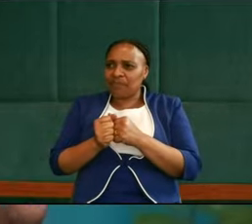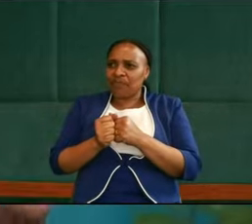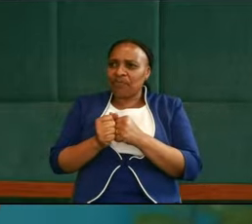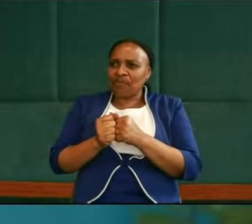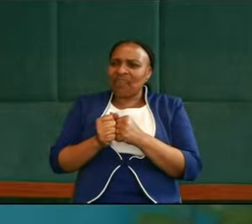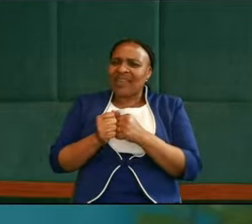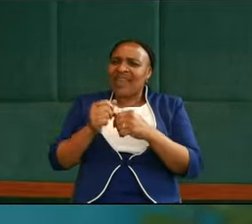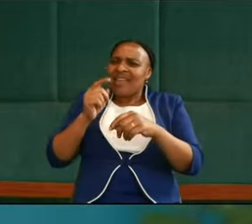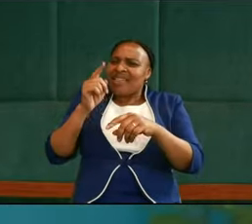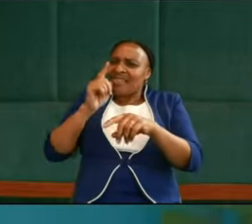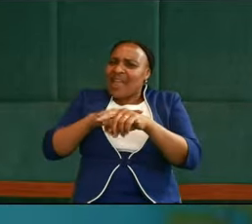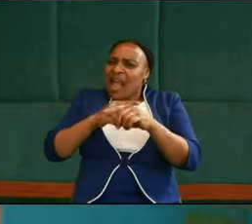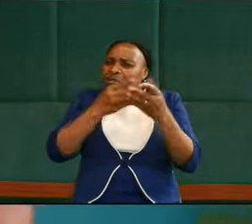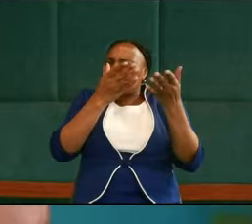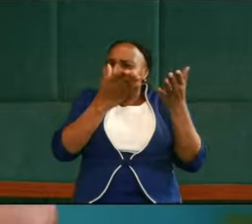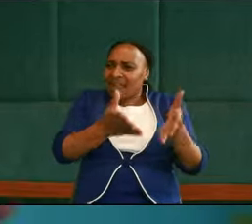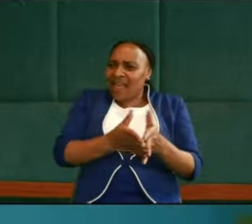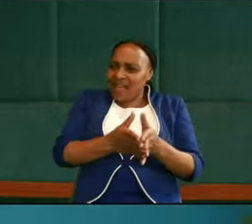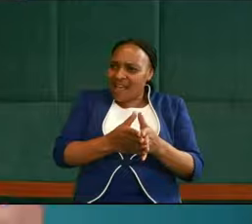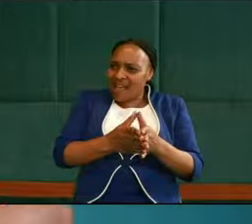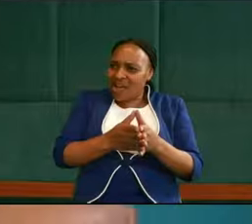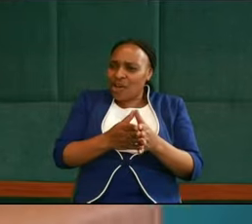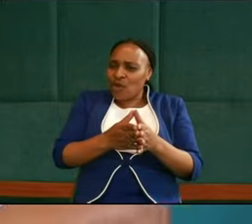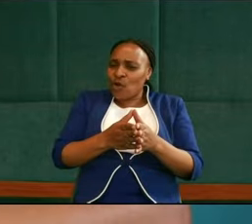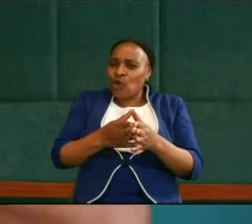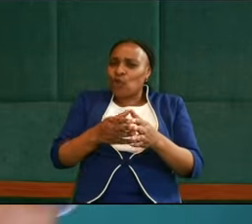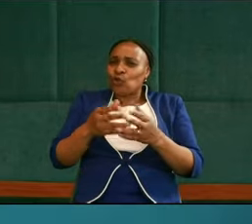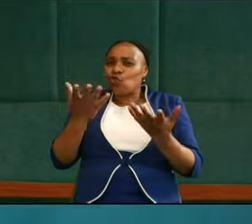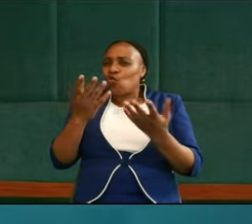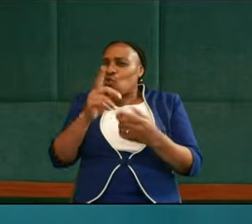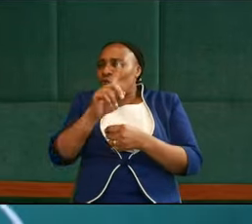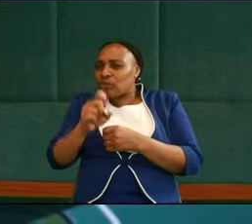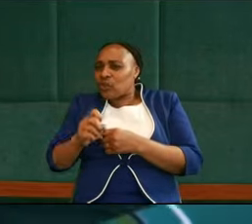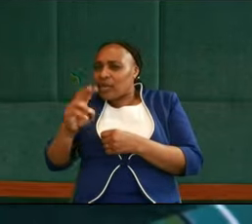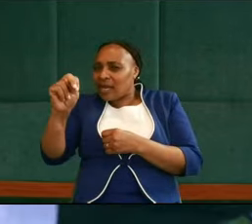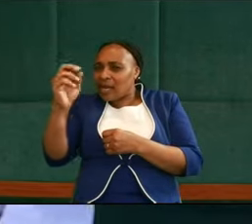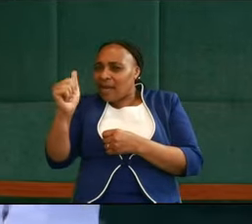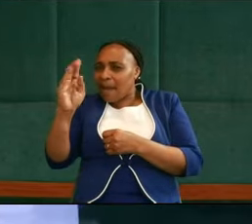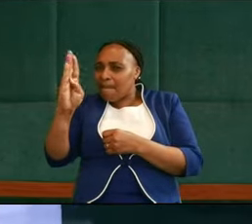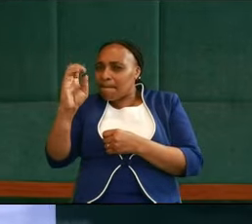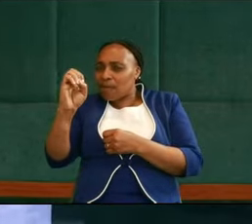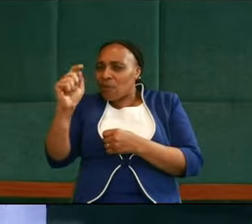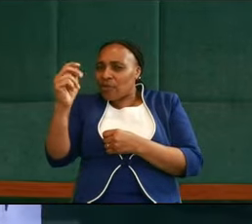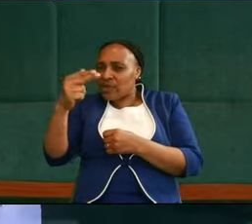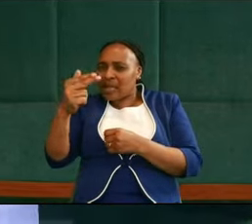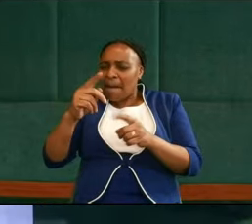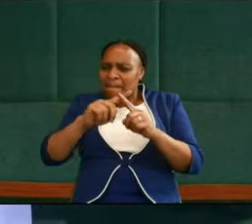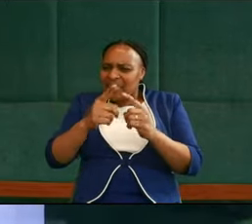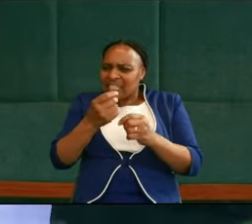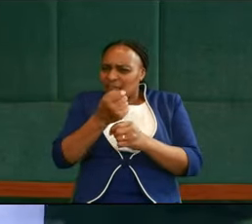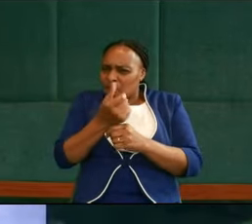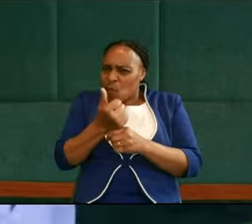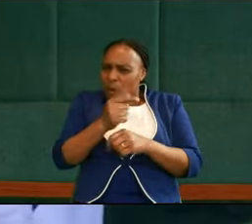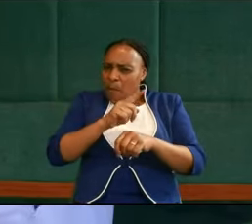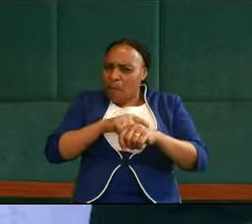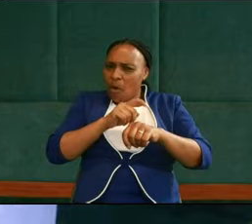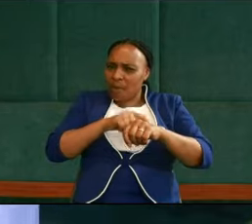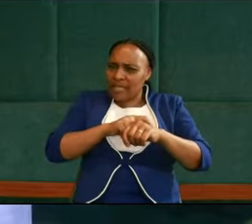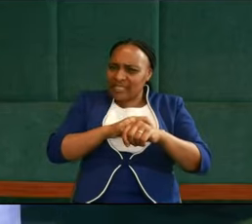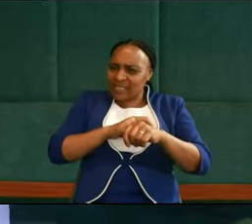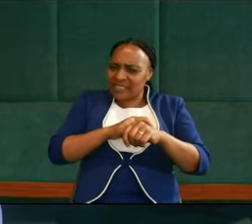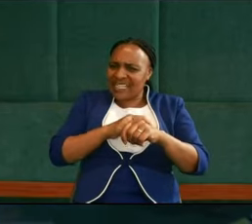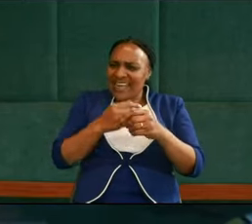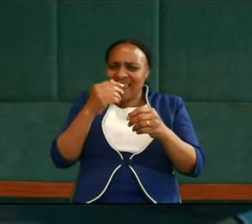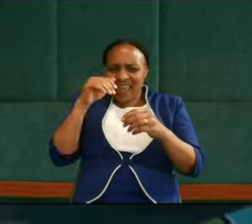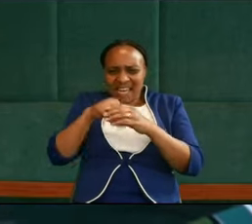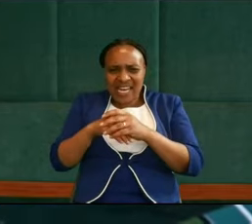to induce Naboth happened few moments, months, if not few